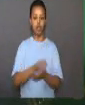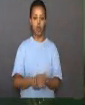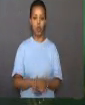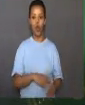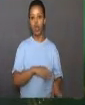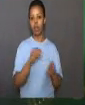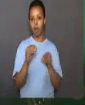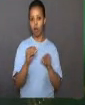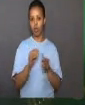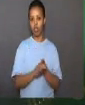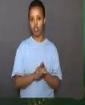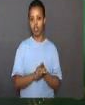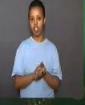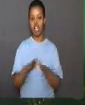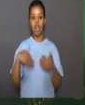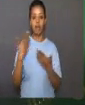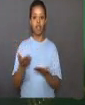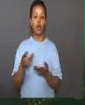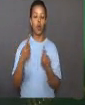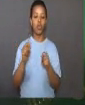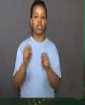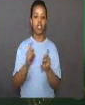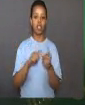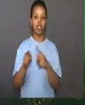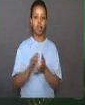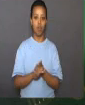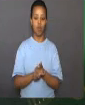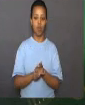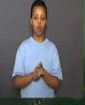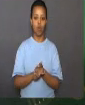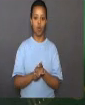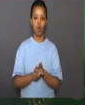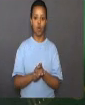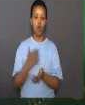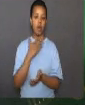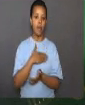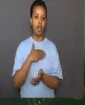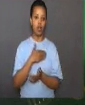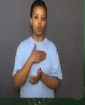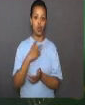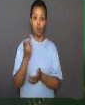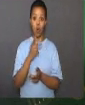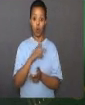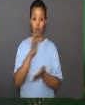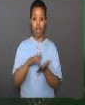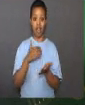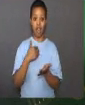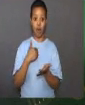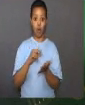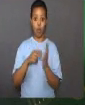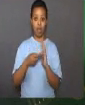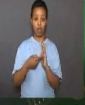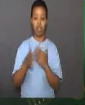Students, for our next activity, explain the difference between a